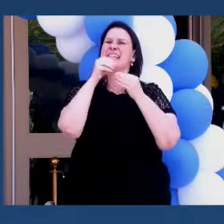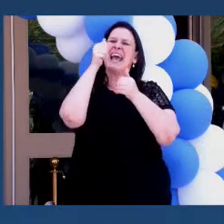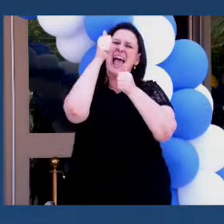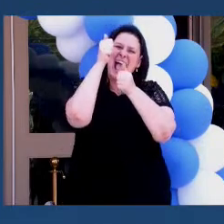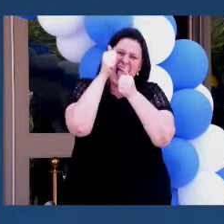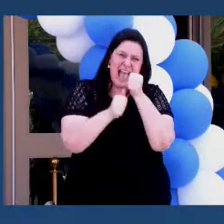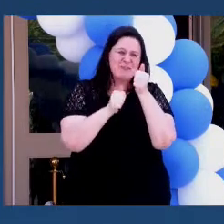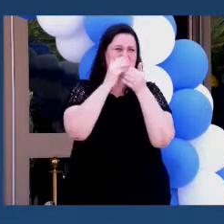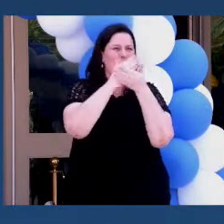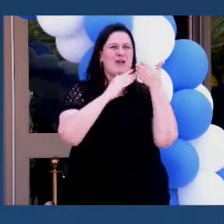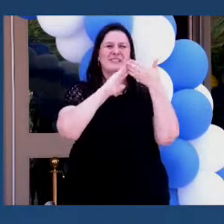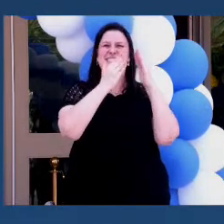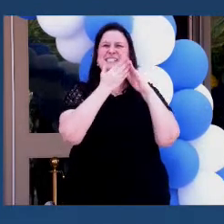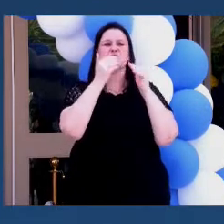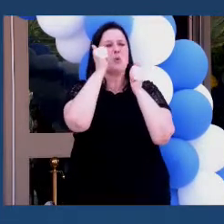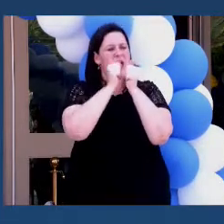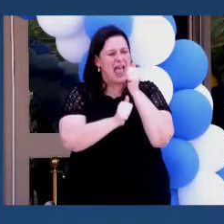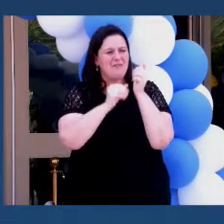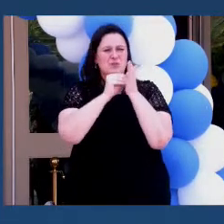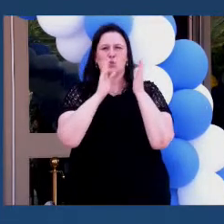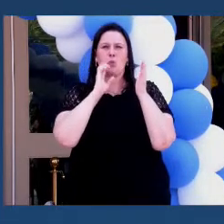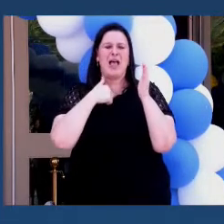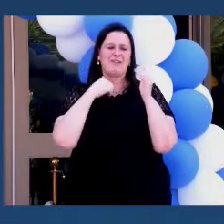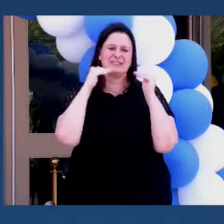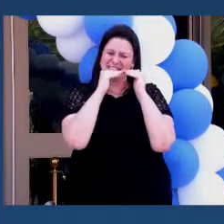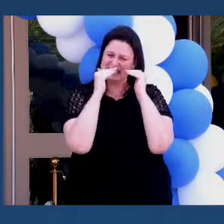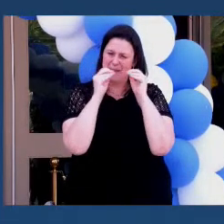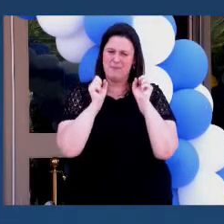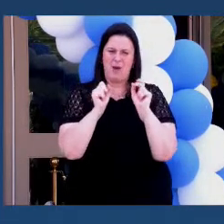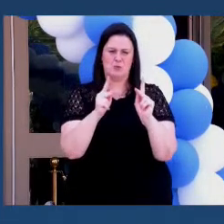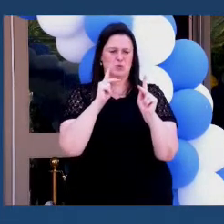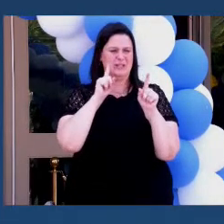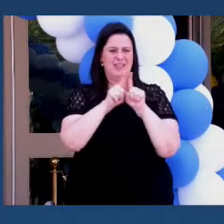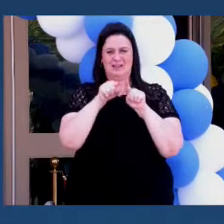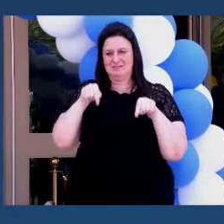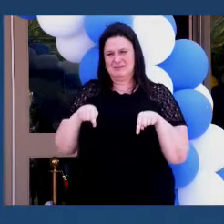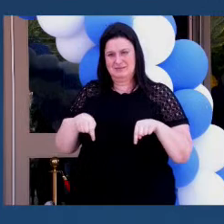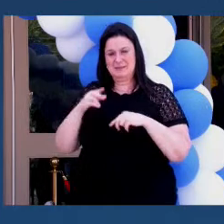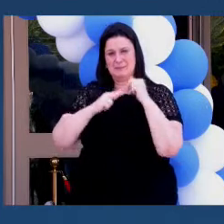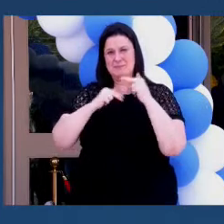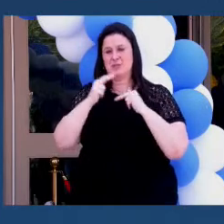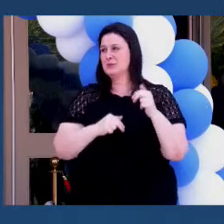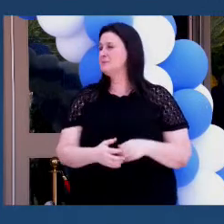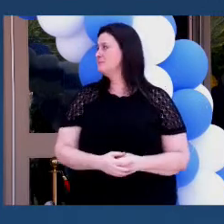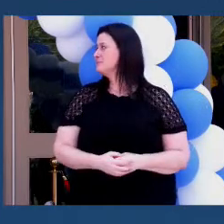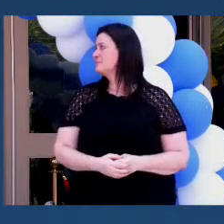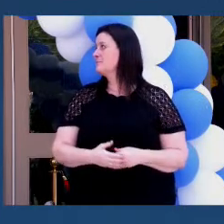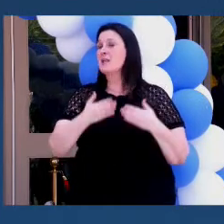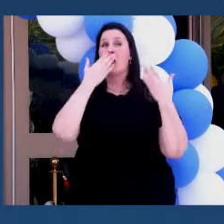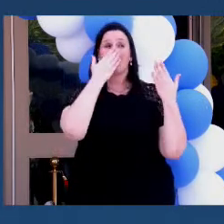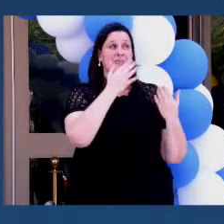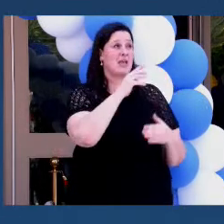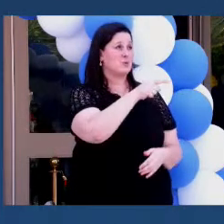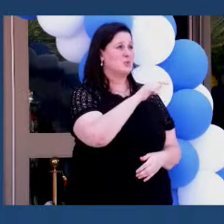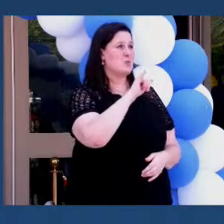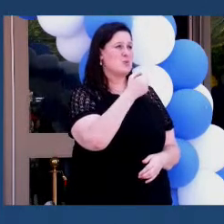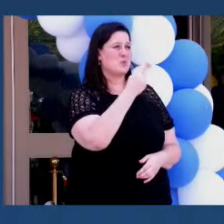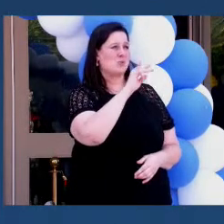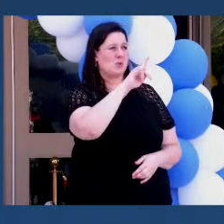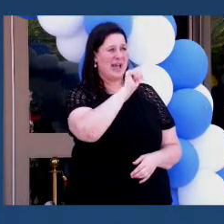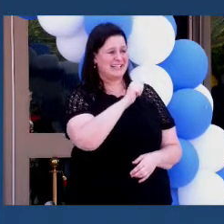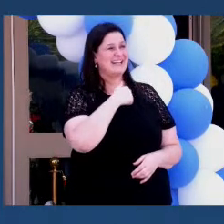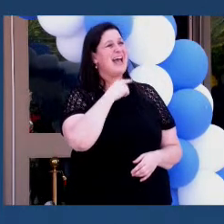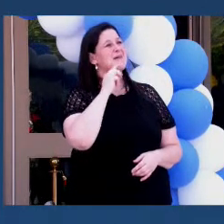have the opportunity that these students who are going here will have. And in closing, I just want to thank you, Miss Juanita, and thank all of you, Mr.